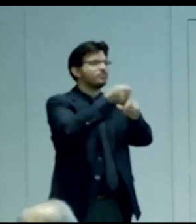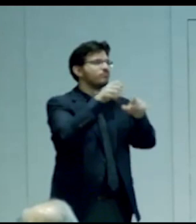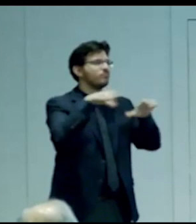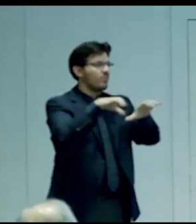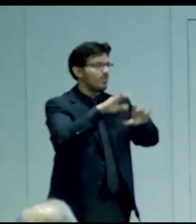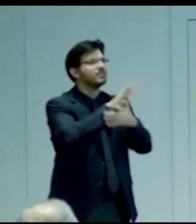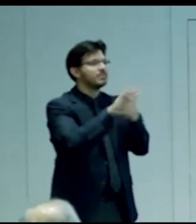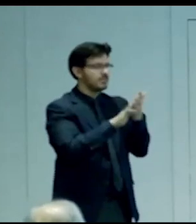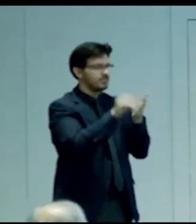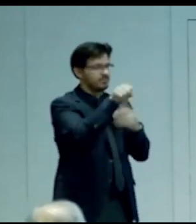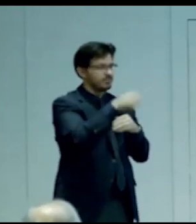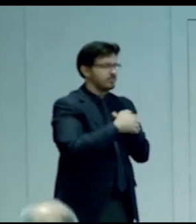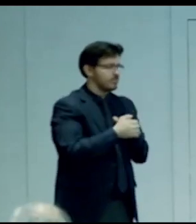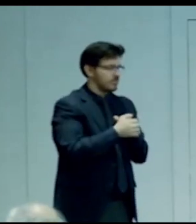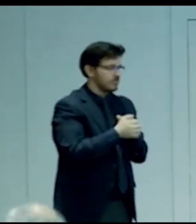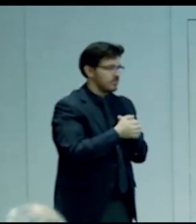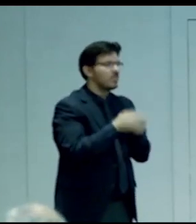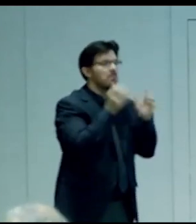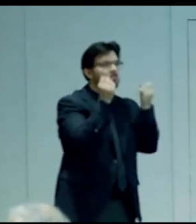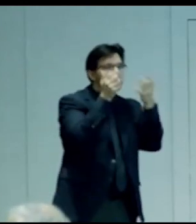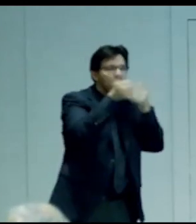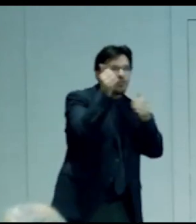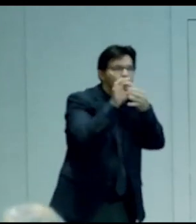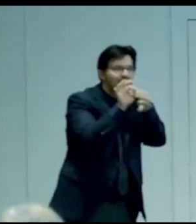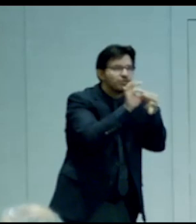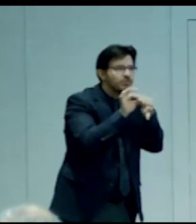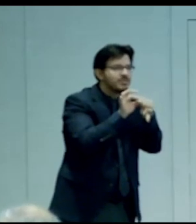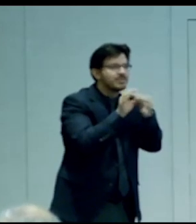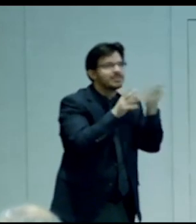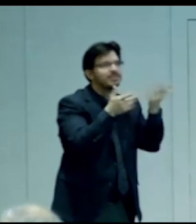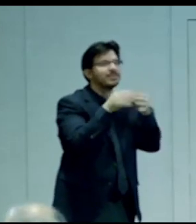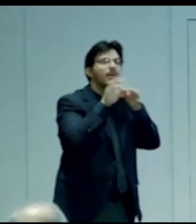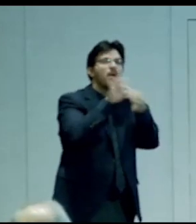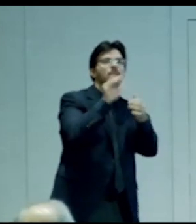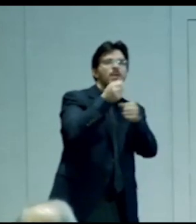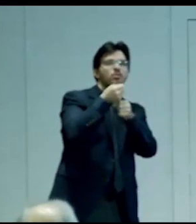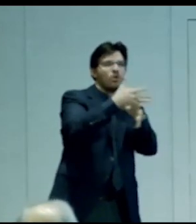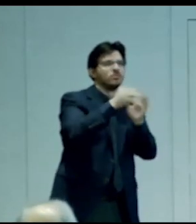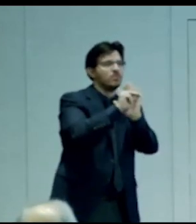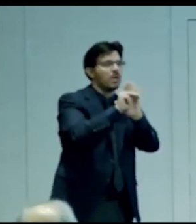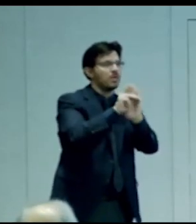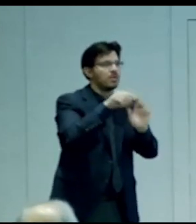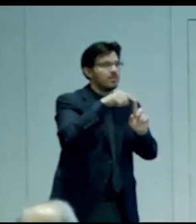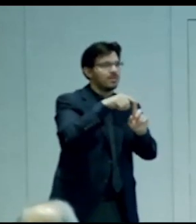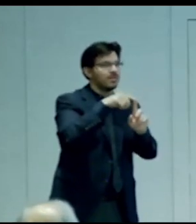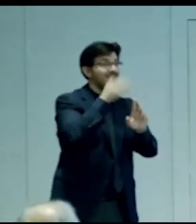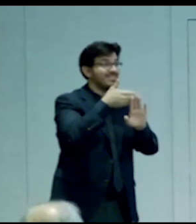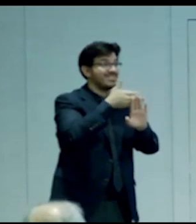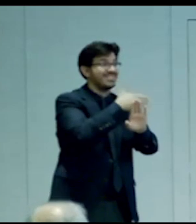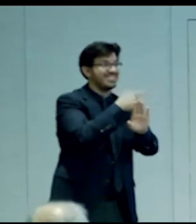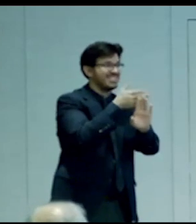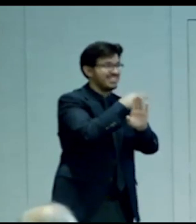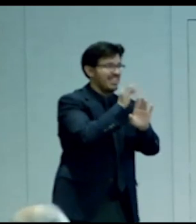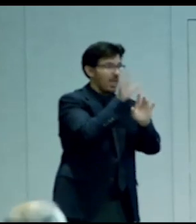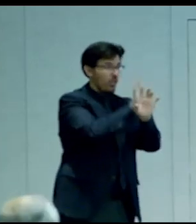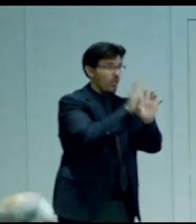There are many other relationships suggested by the causal model that preceded this one, and I will